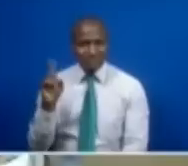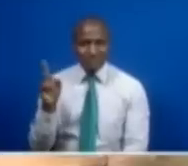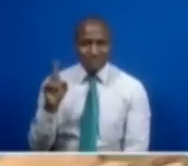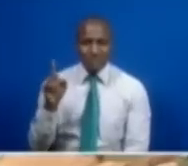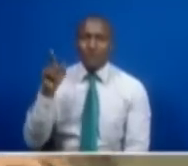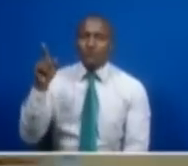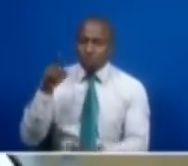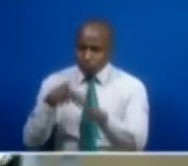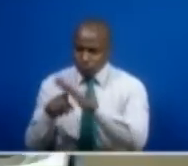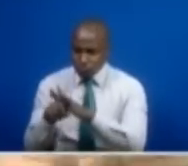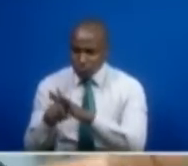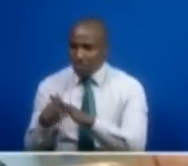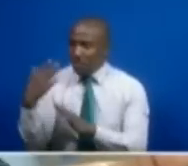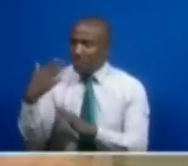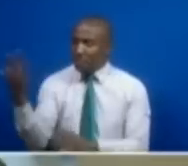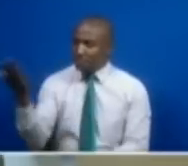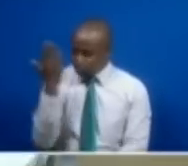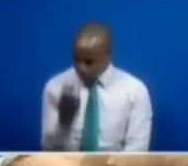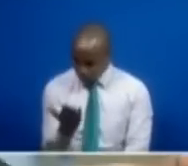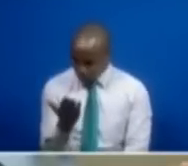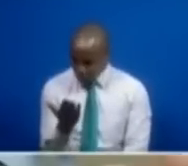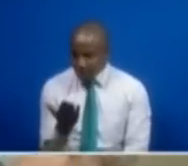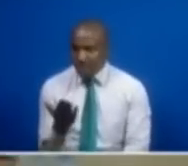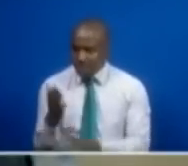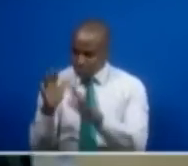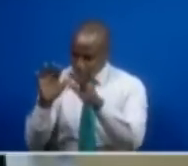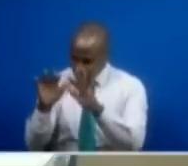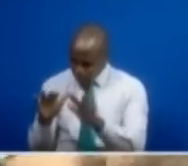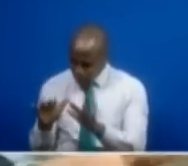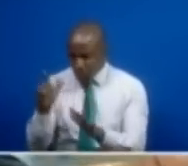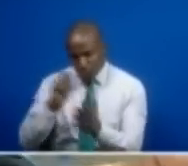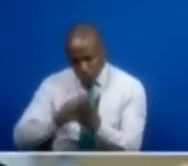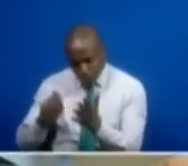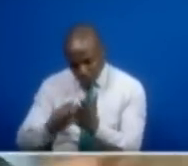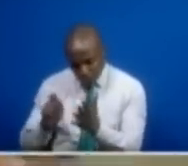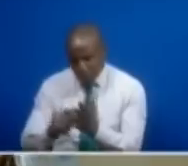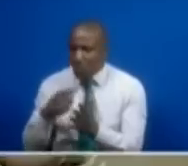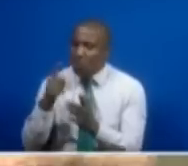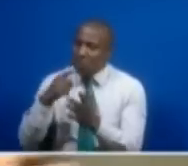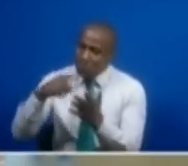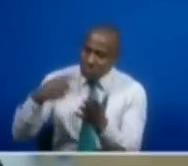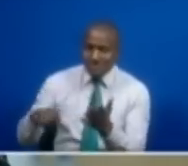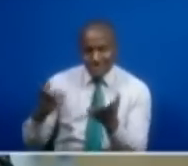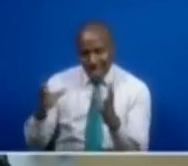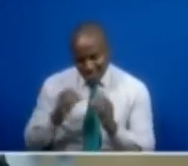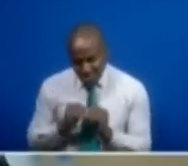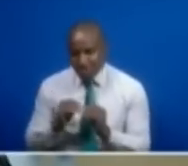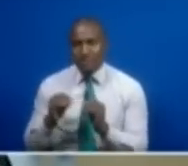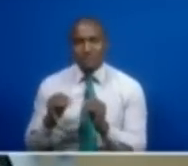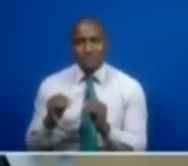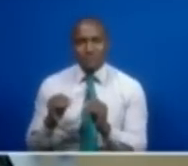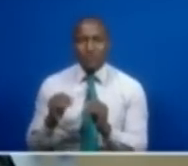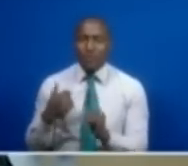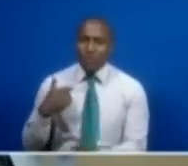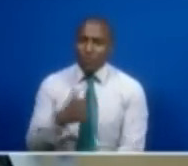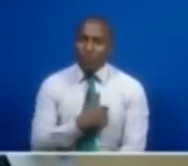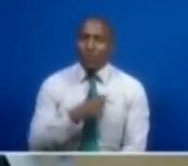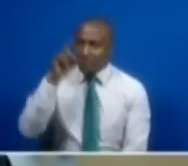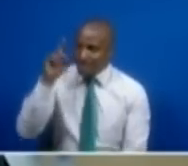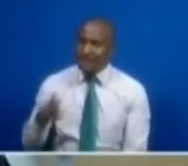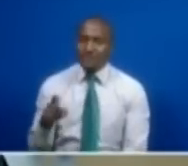went there, the papers were presented, you wrote them, you didn't know who the examiners are, you accepted the results. We must come